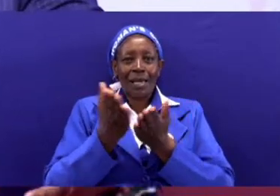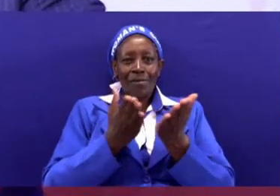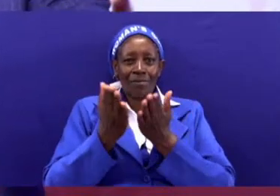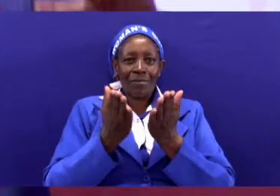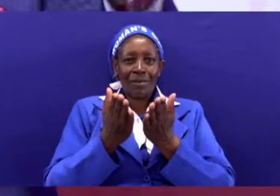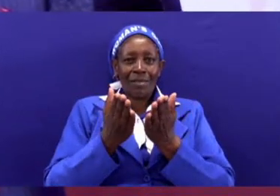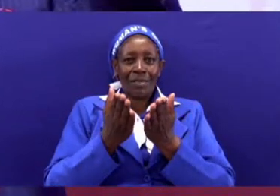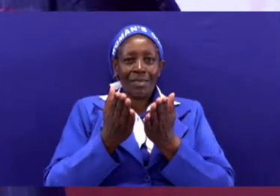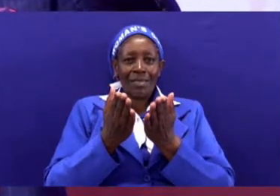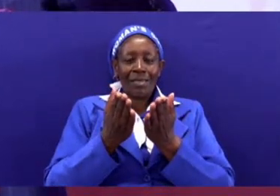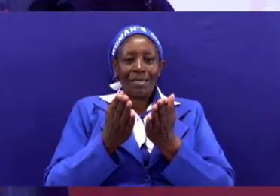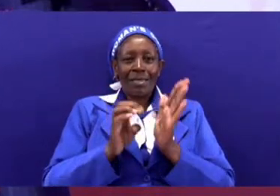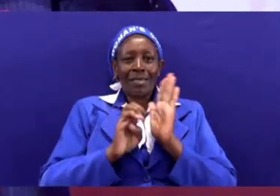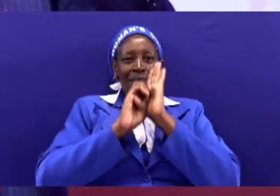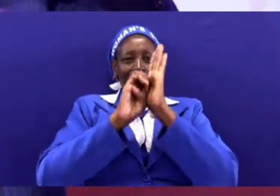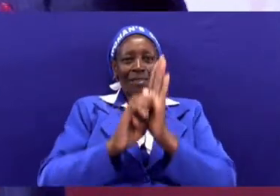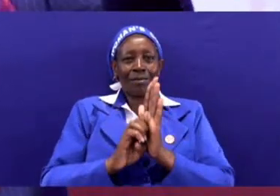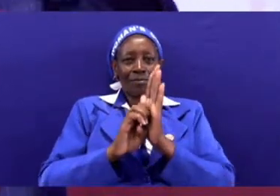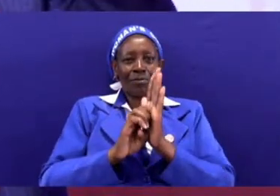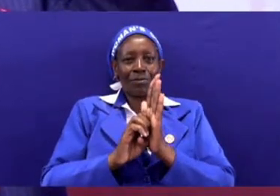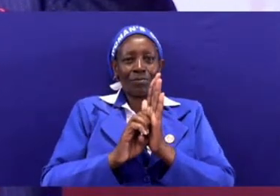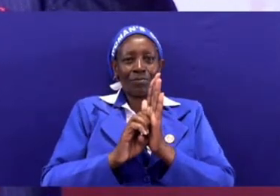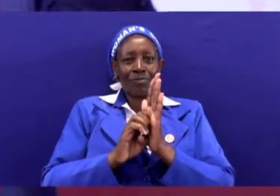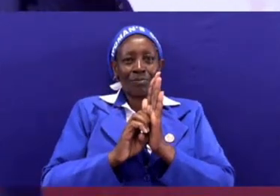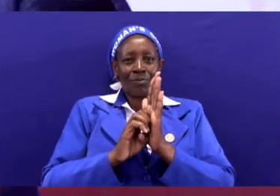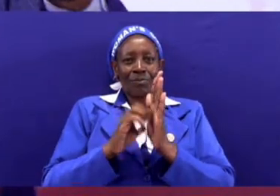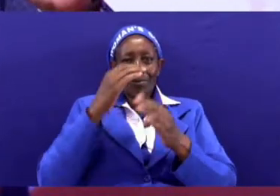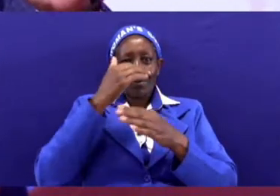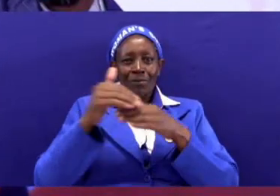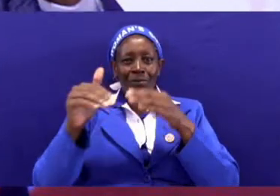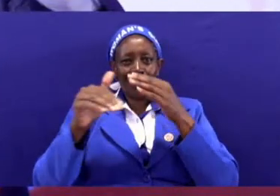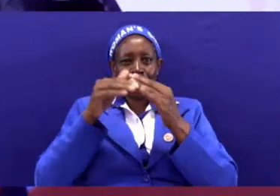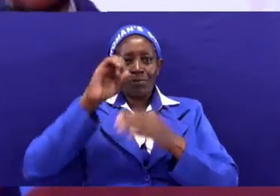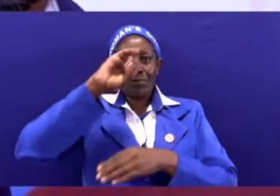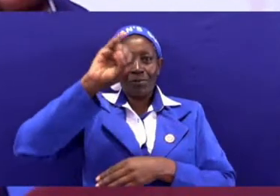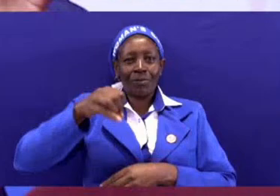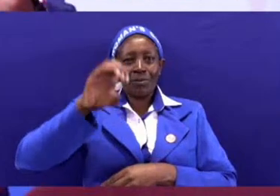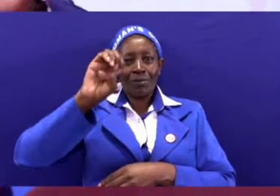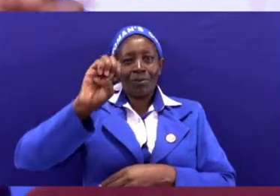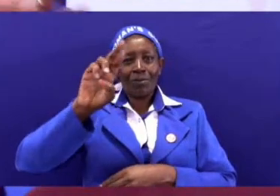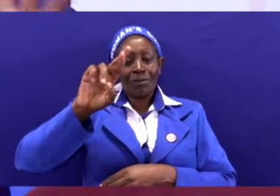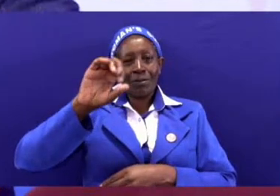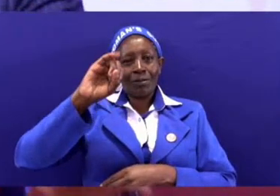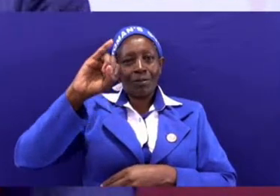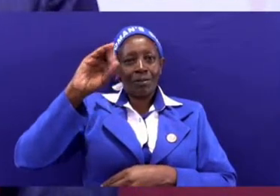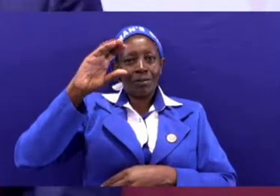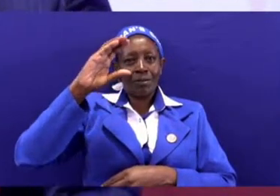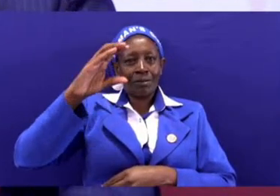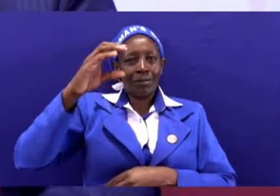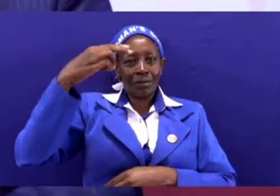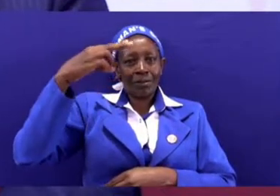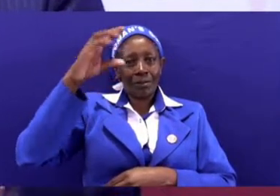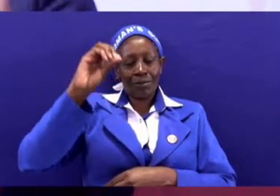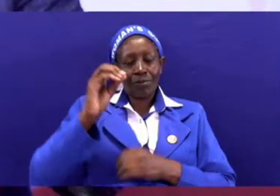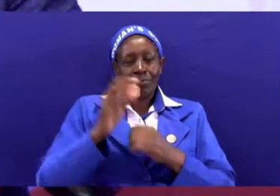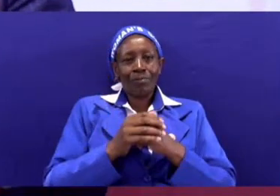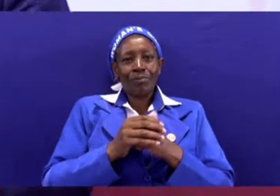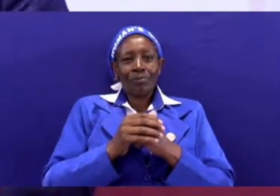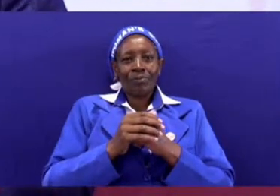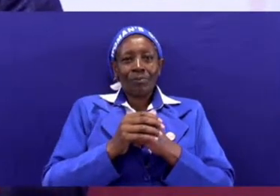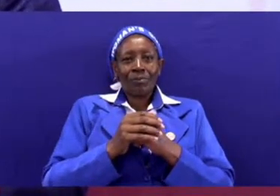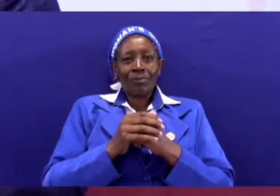he hears the Word of God. It is the knowledge of God that gives him practical insight into the things of